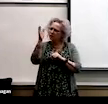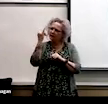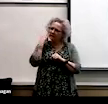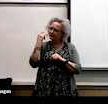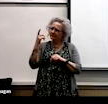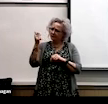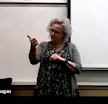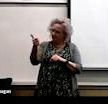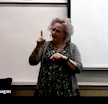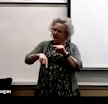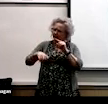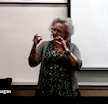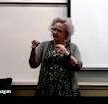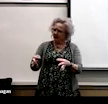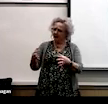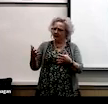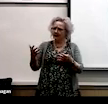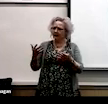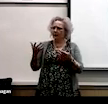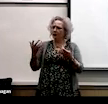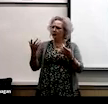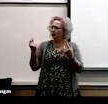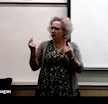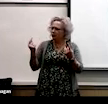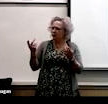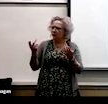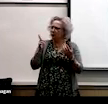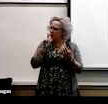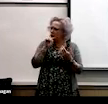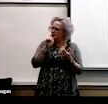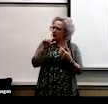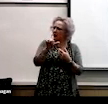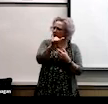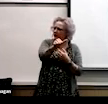can't be? What do you like? Advanced care planning? That's a